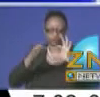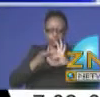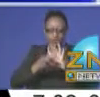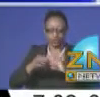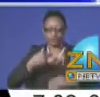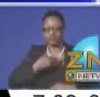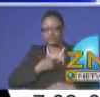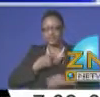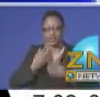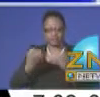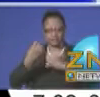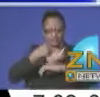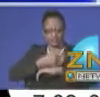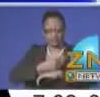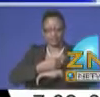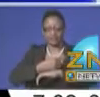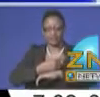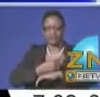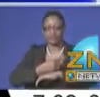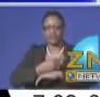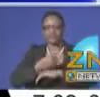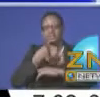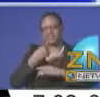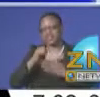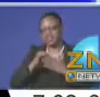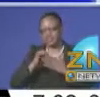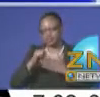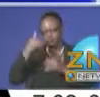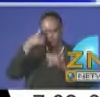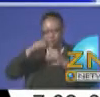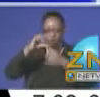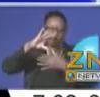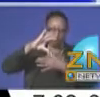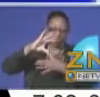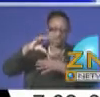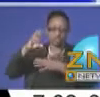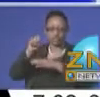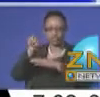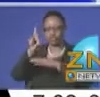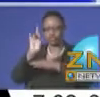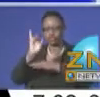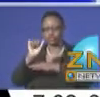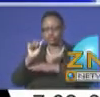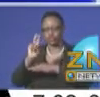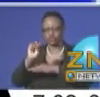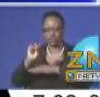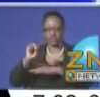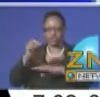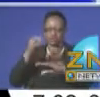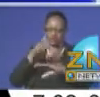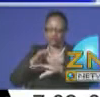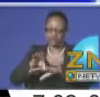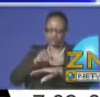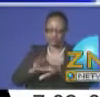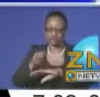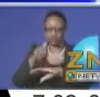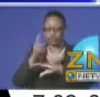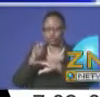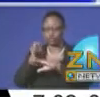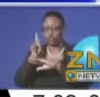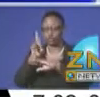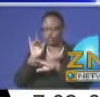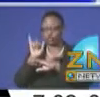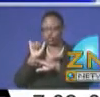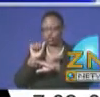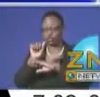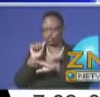us. Topping news tonight, first it was the Hurricane Dorian impacting its major markets in Abaco and Grand Bahama. And now the